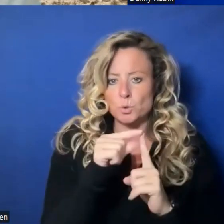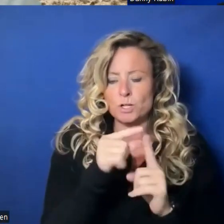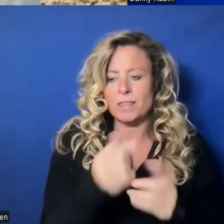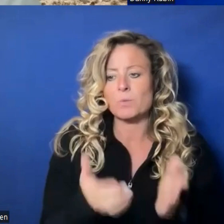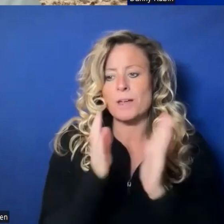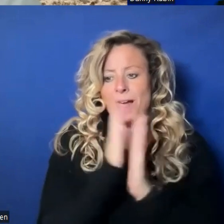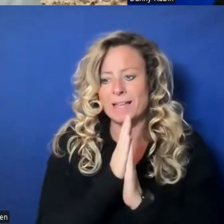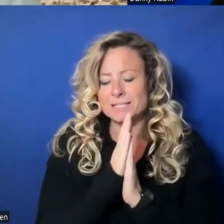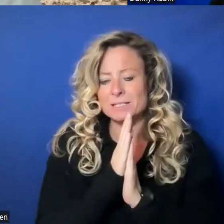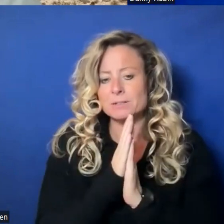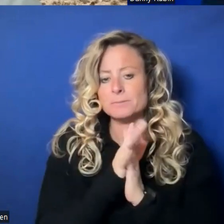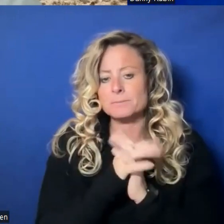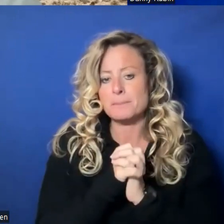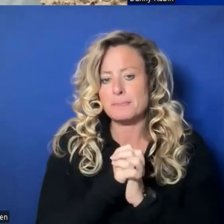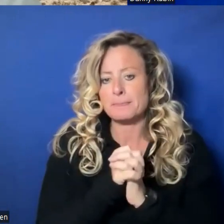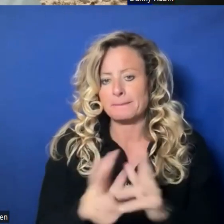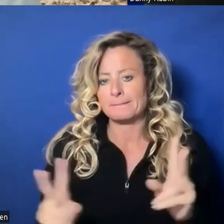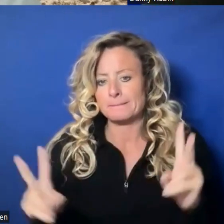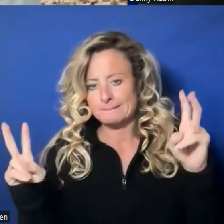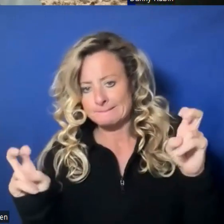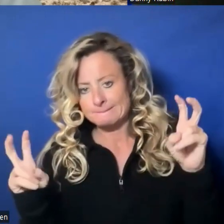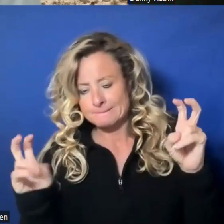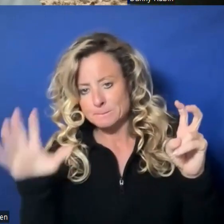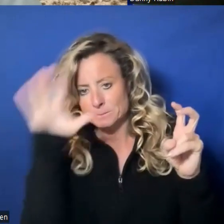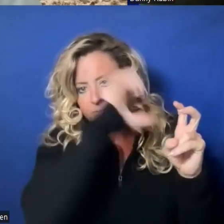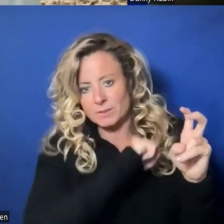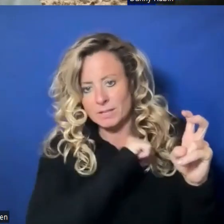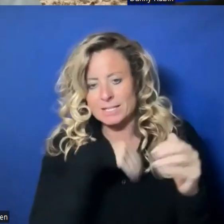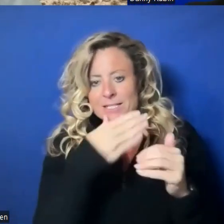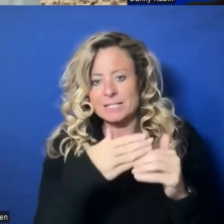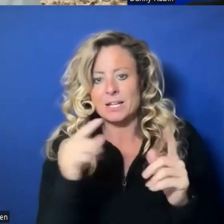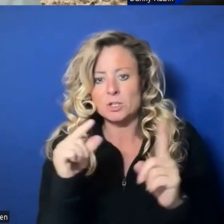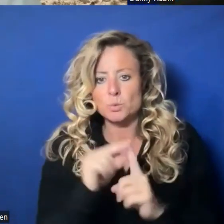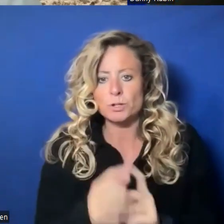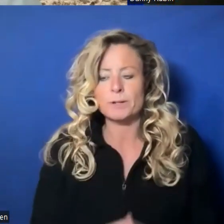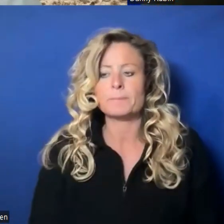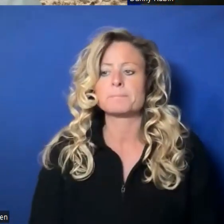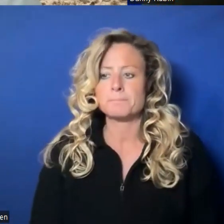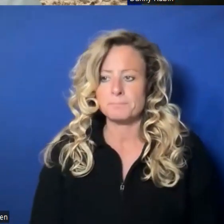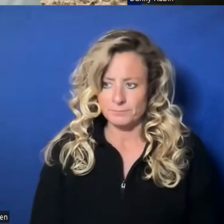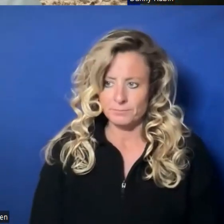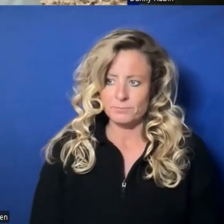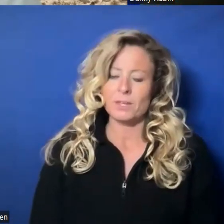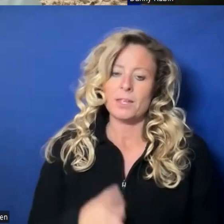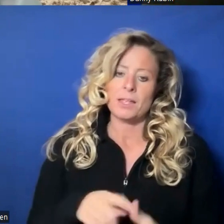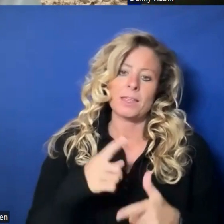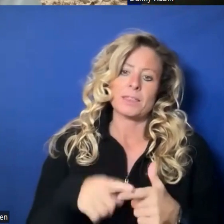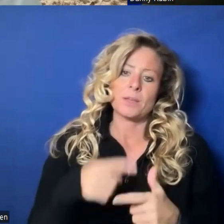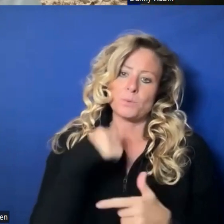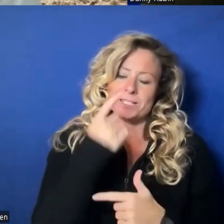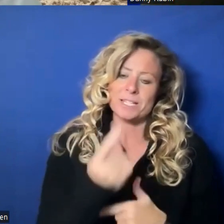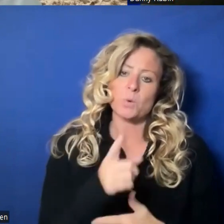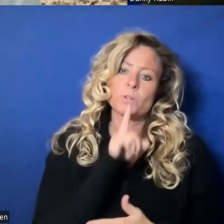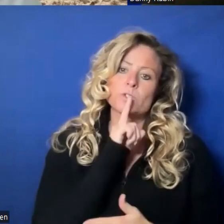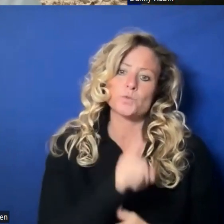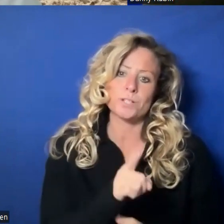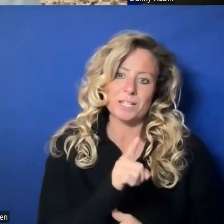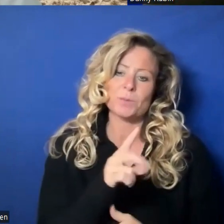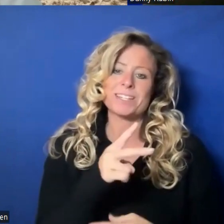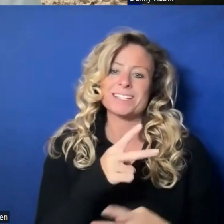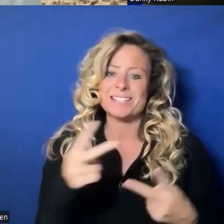to guess what is the next word. Then we tell him what is really the second